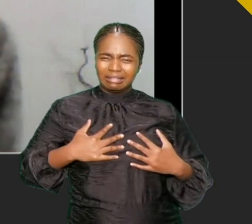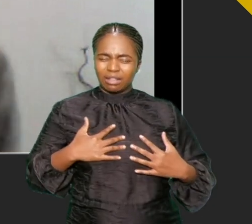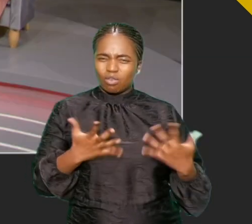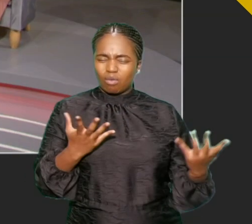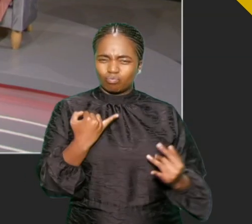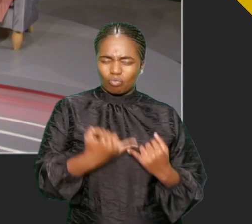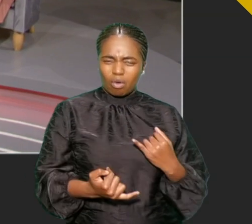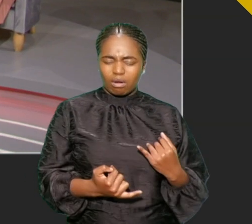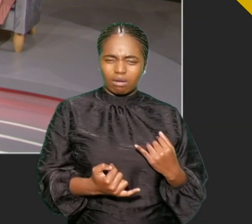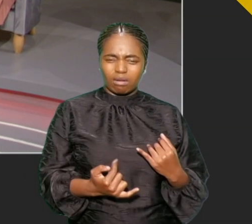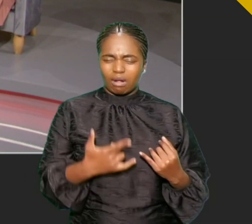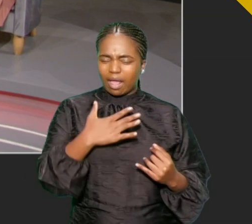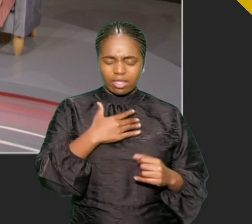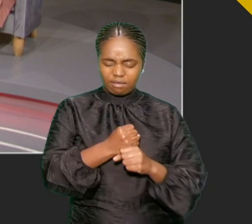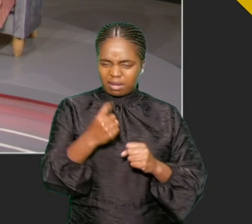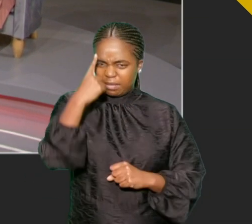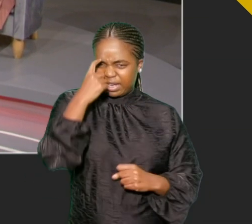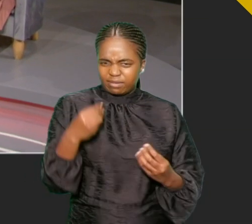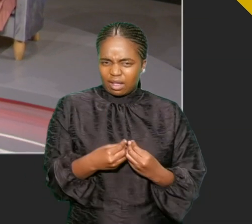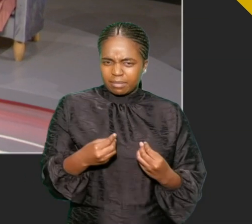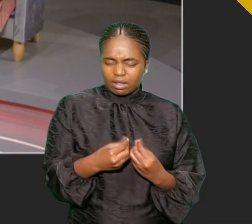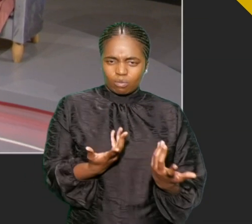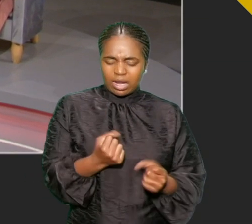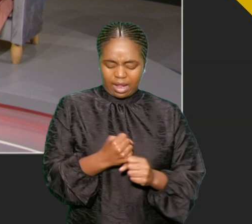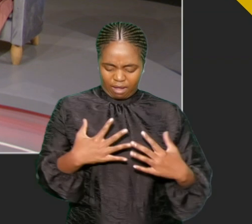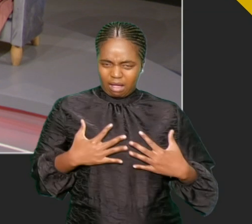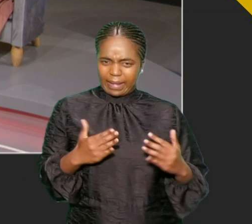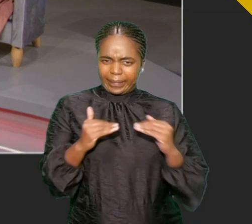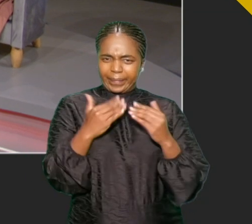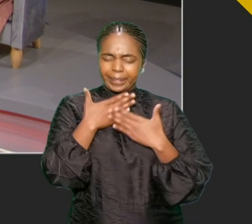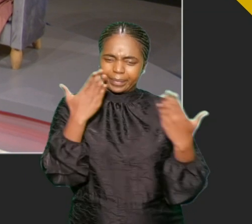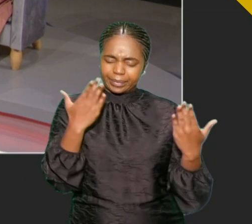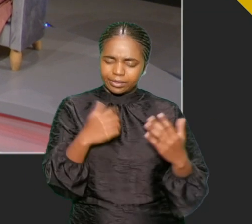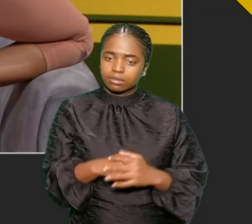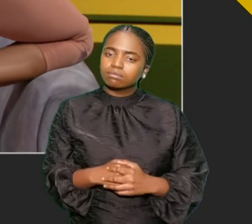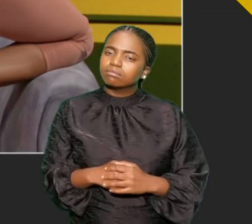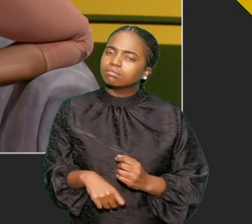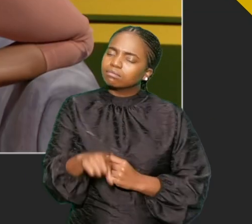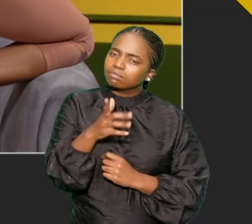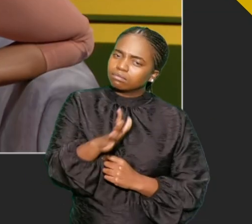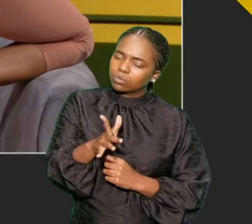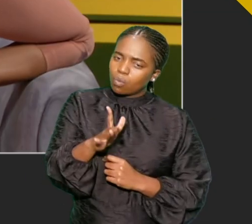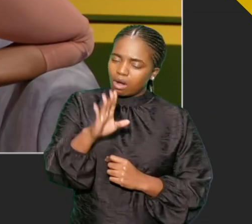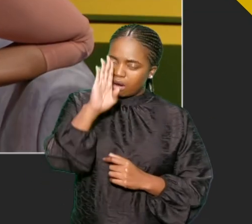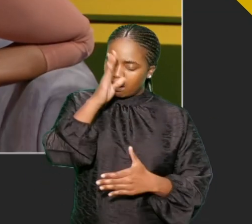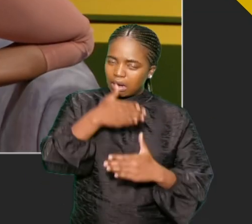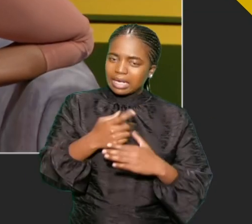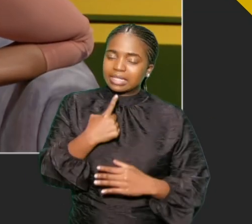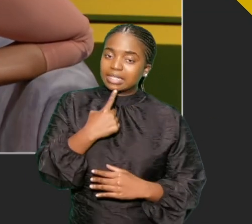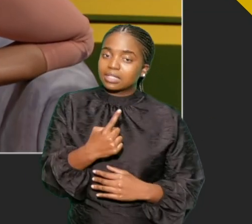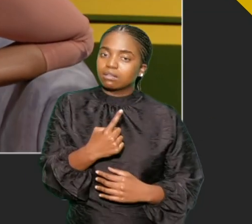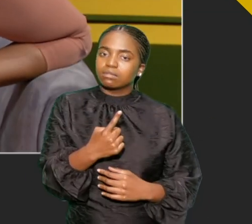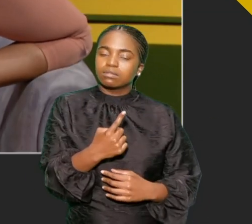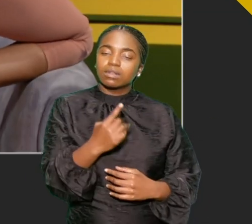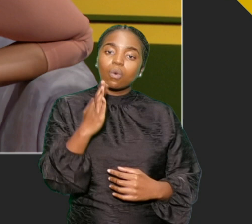nothing wrong. I still didn't do anything about it. Khasi, the resilience, our clinical psychologist Thabang Tlaka spoke a